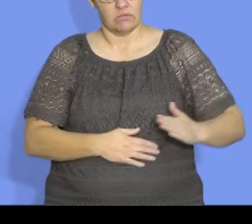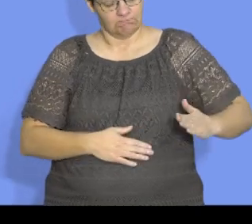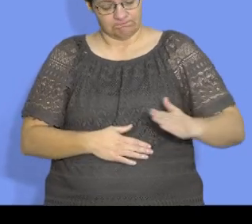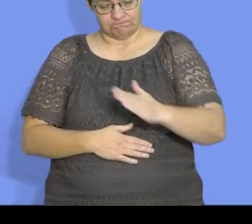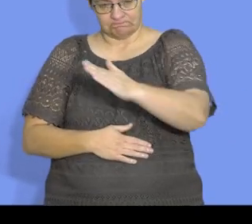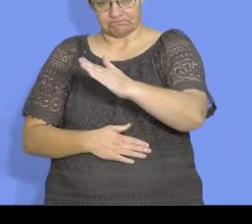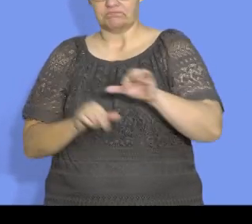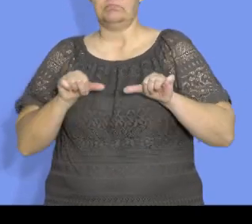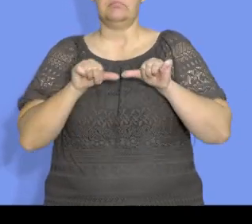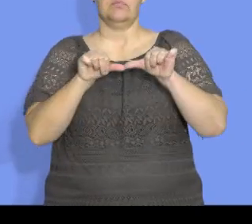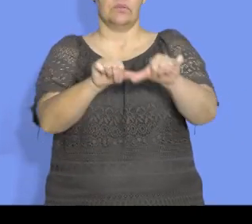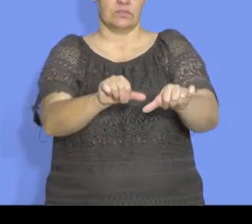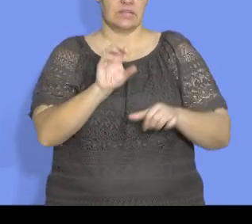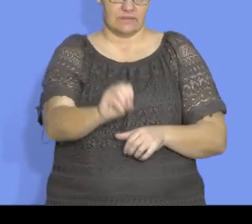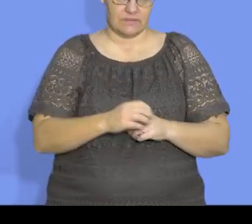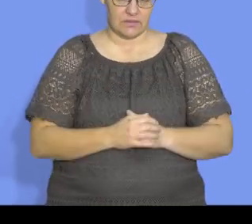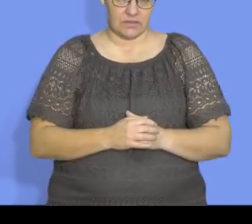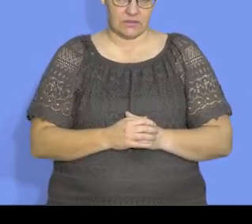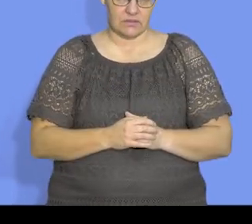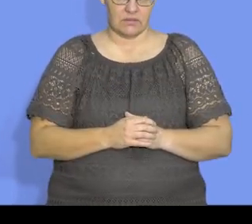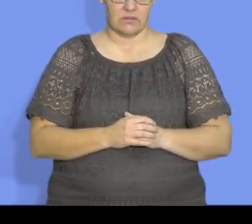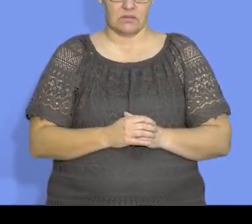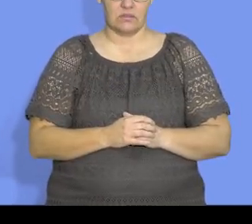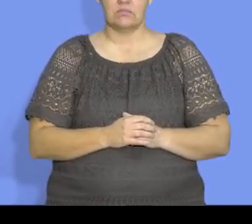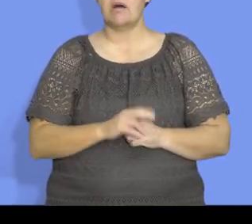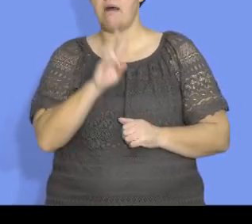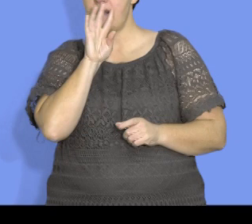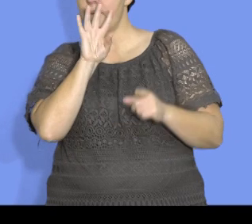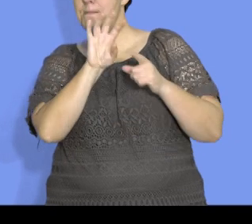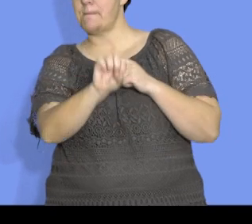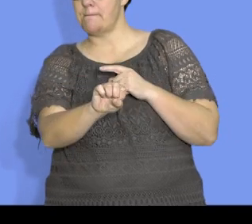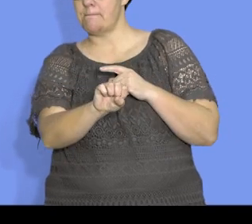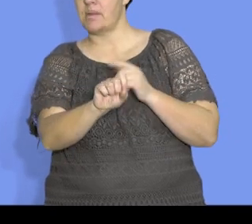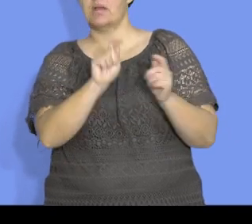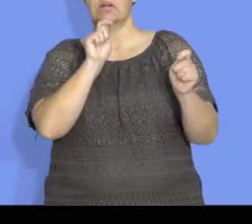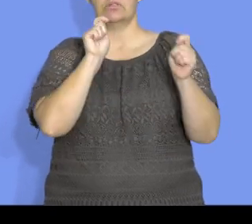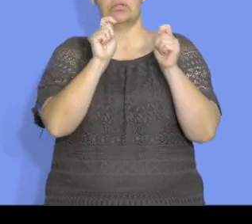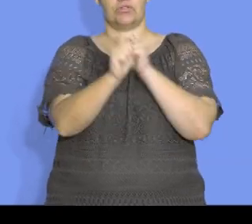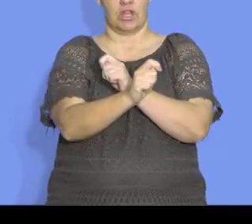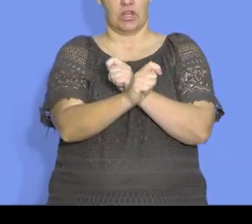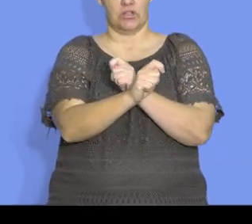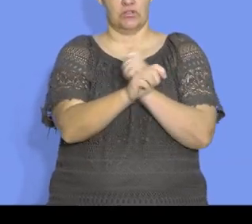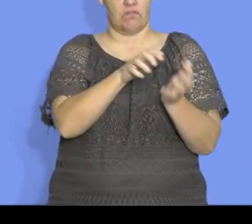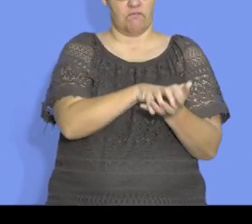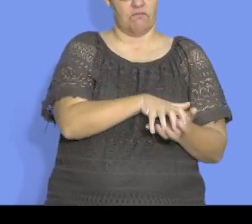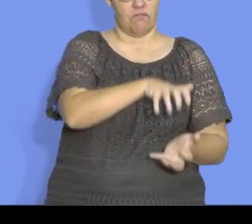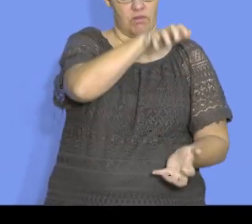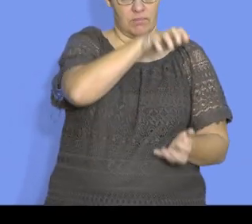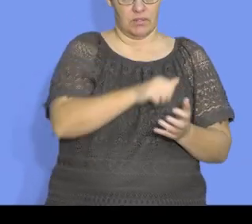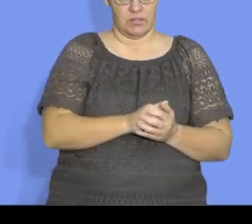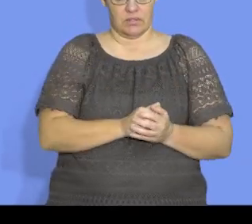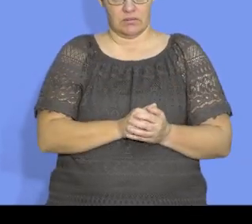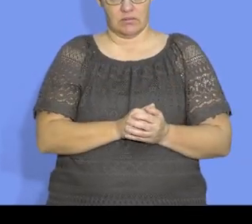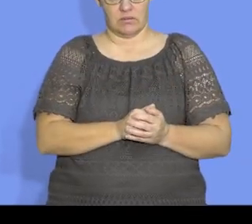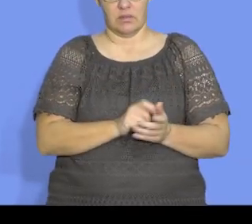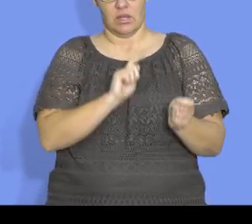constant. And so we've got a recognition here that the change in volume and the